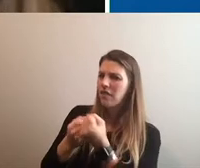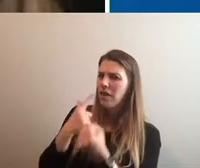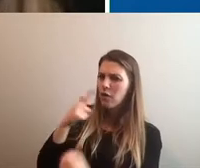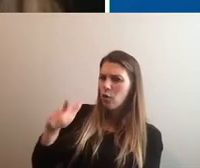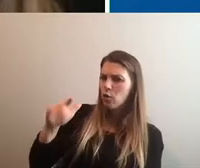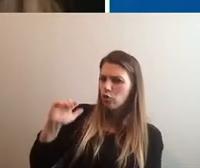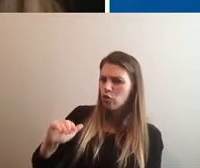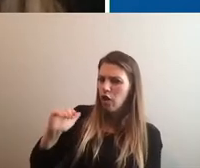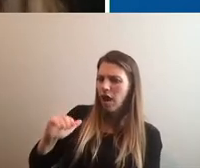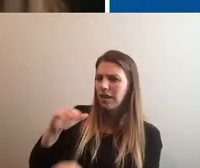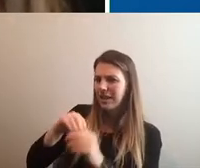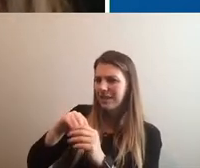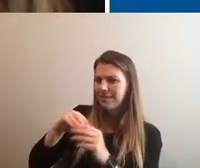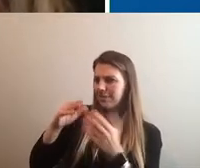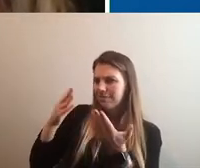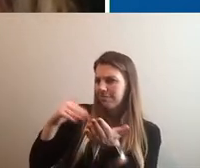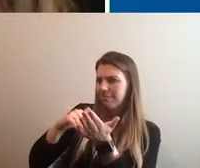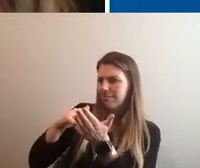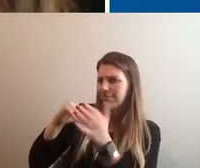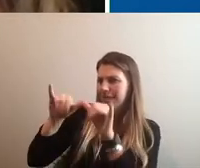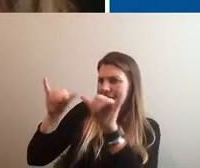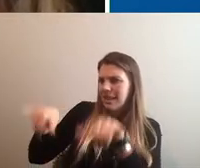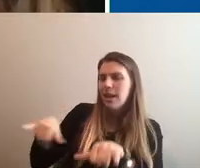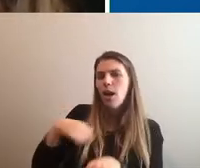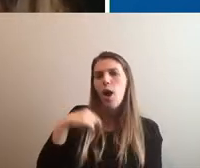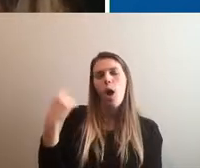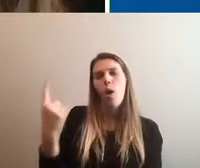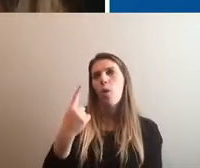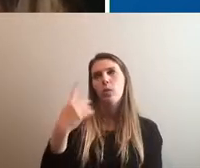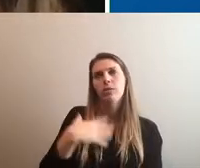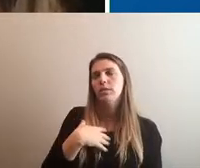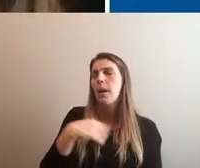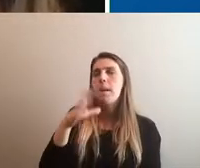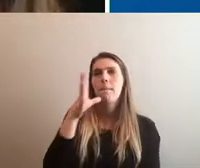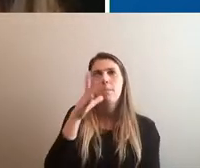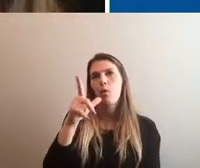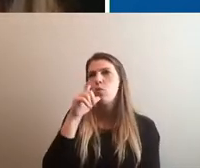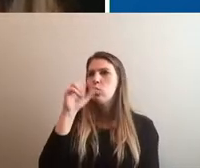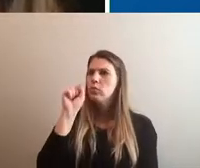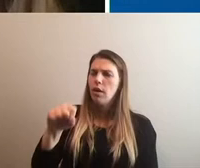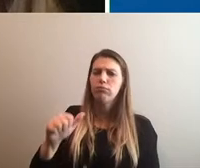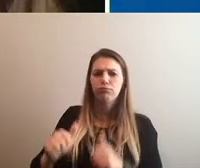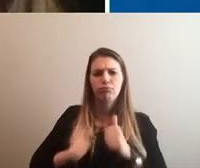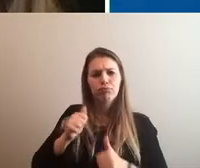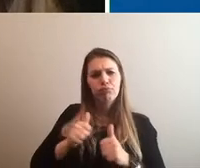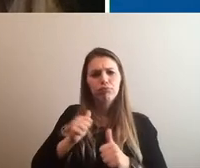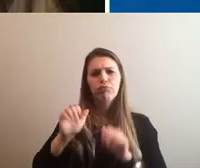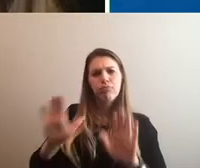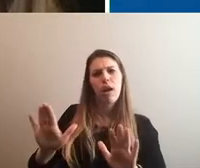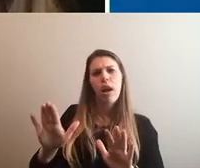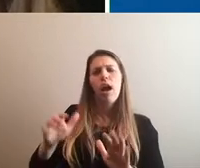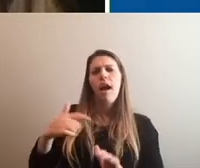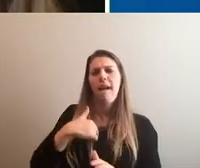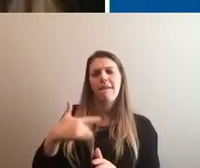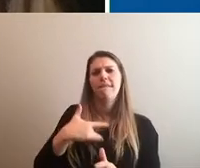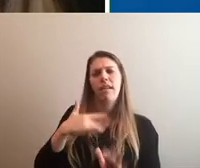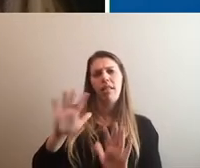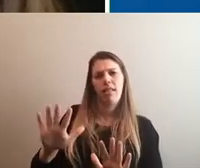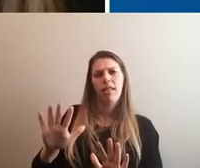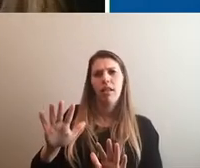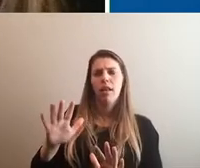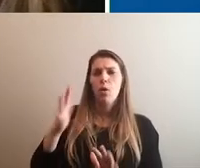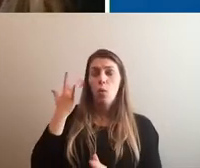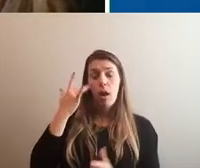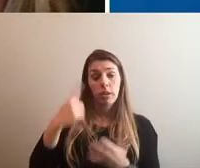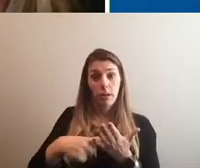healthcare system? I've always admired, especially moms who can stick up and say, you know, there's three things that bother me, because it's so intimidating.